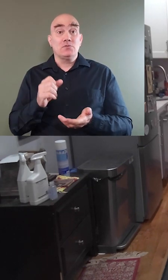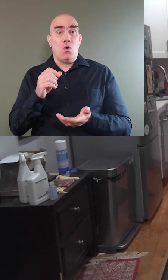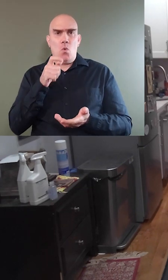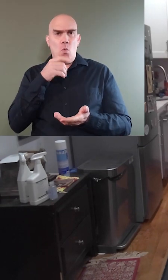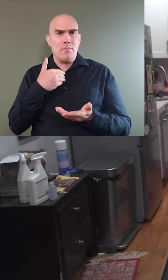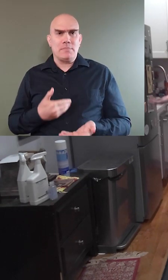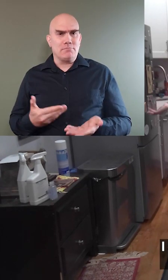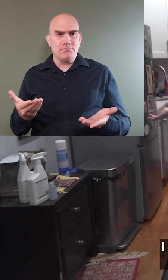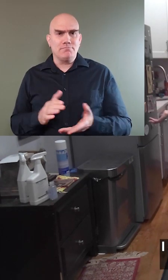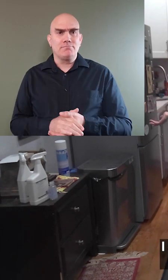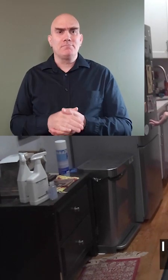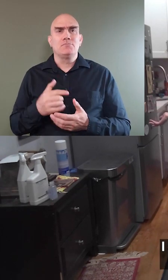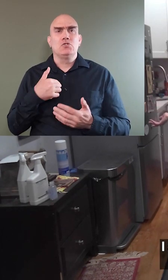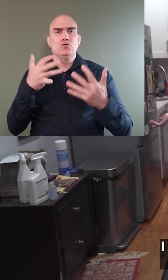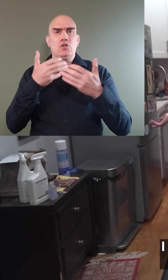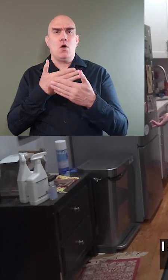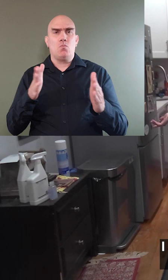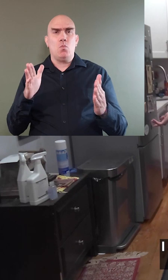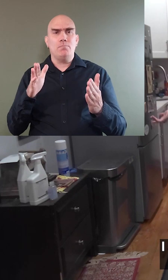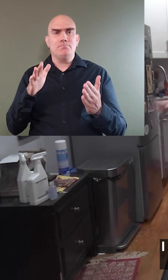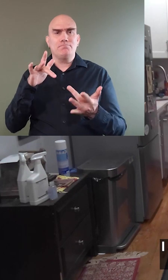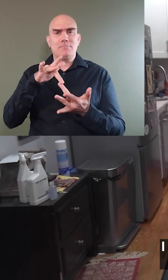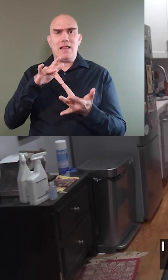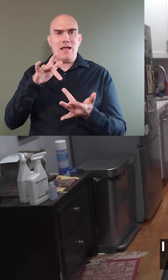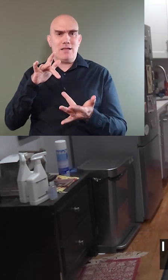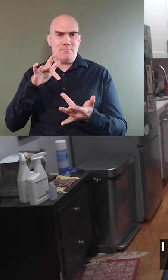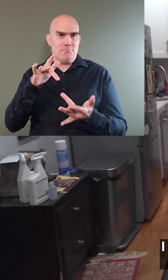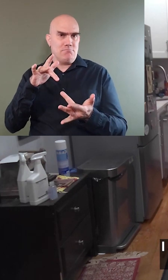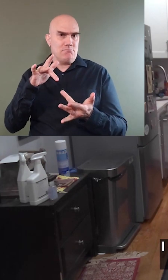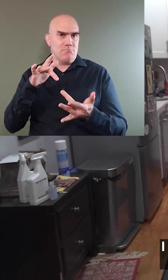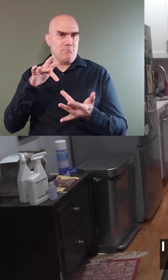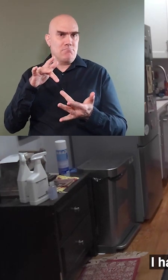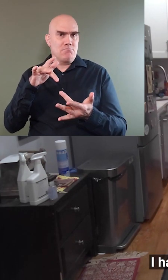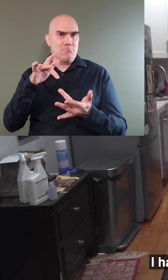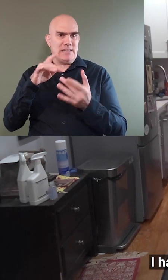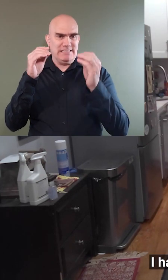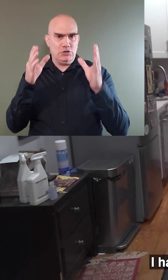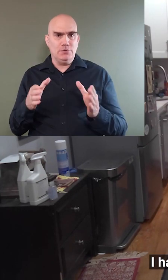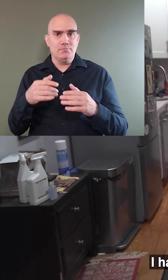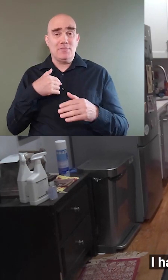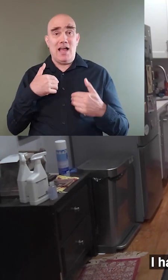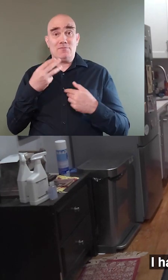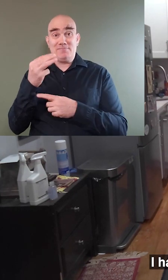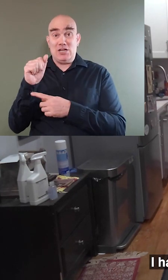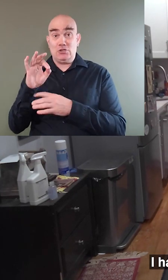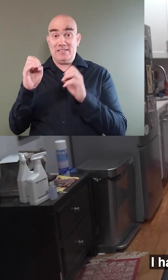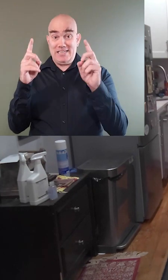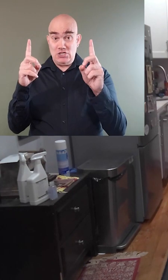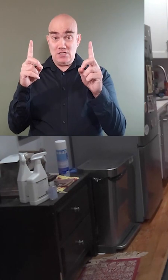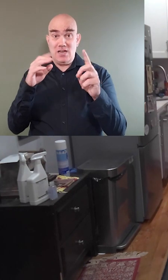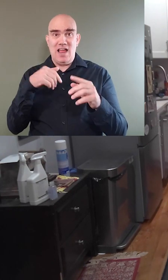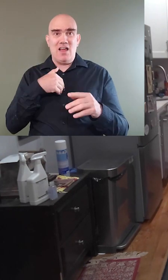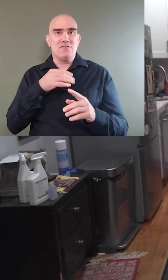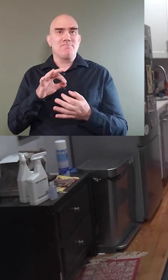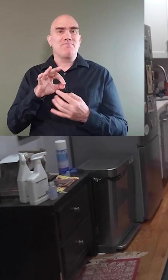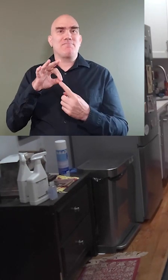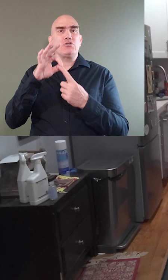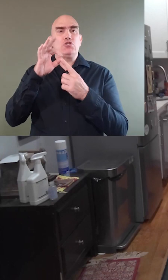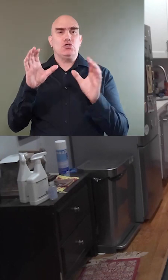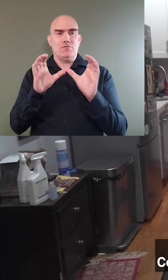am I? I am the Darkroom ballet teacher. I have a Master's of Education and I have